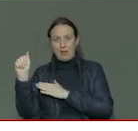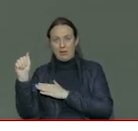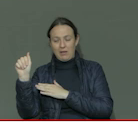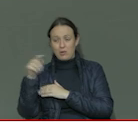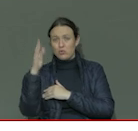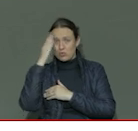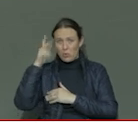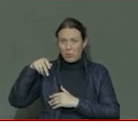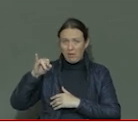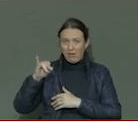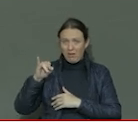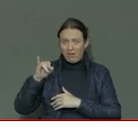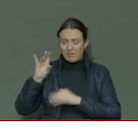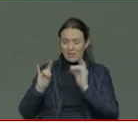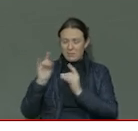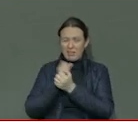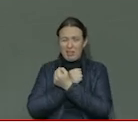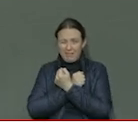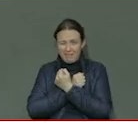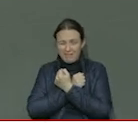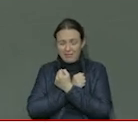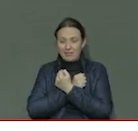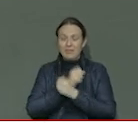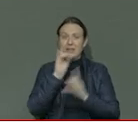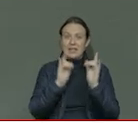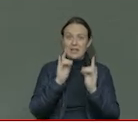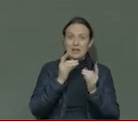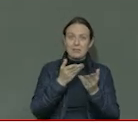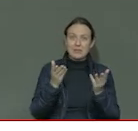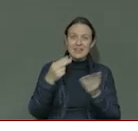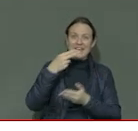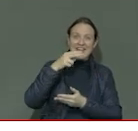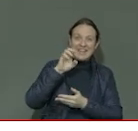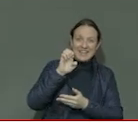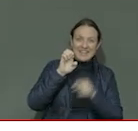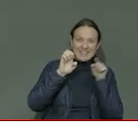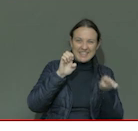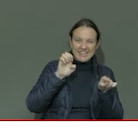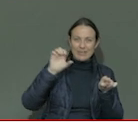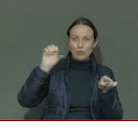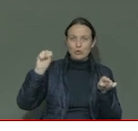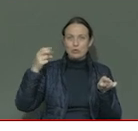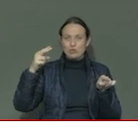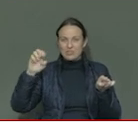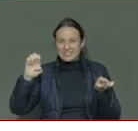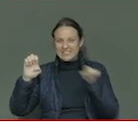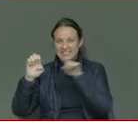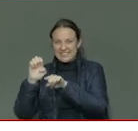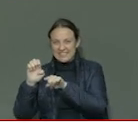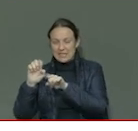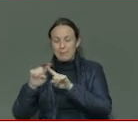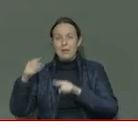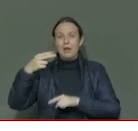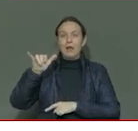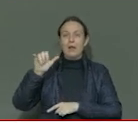Pi loves animals. And when he refers to the other animals, he calls them he or she. And when he talks about the